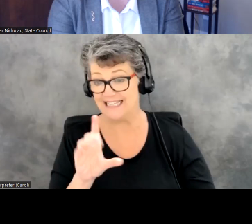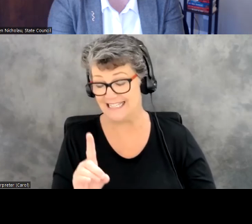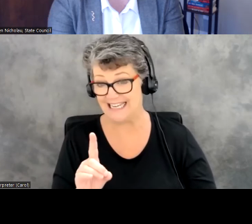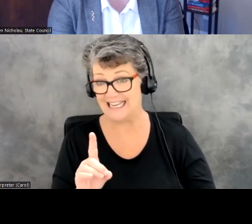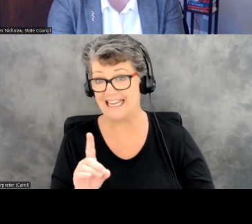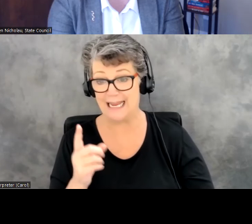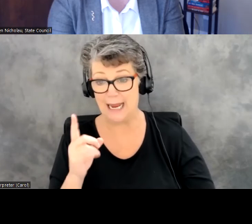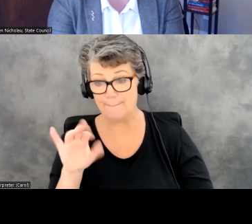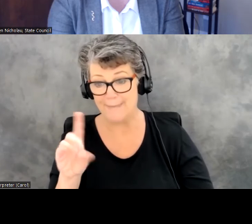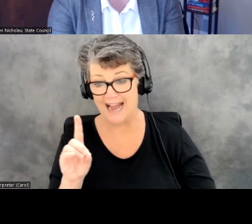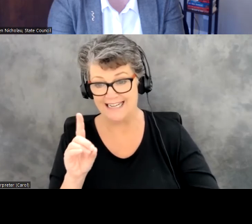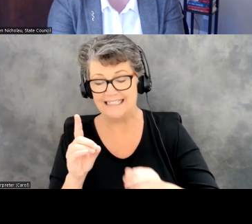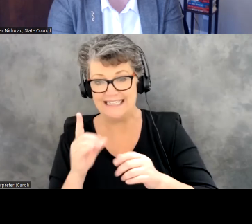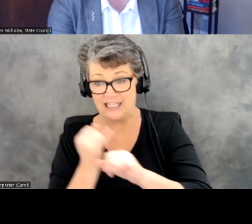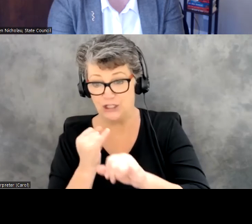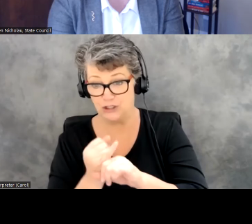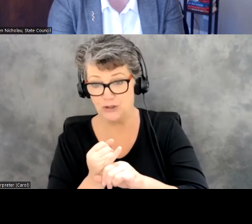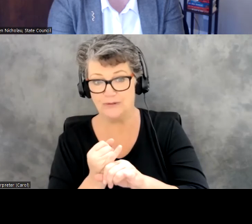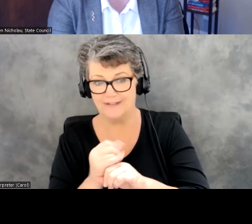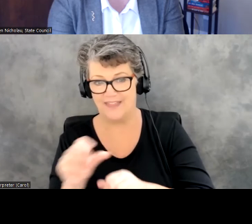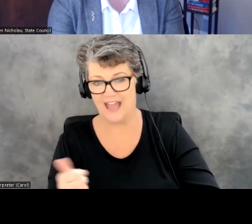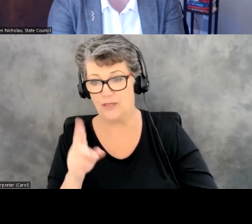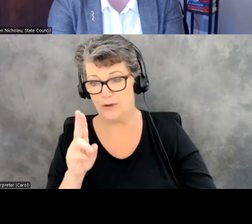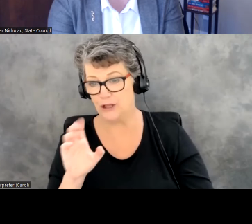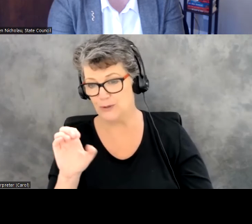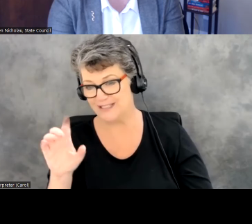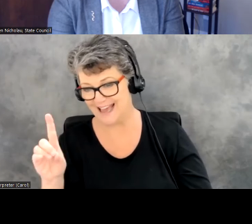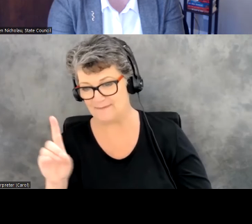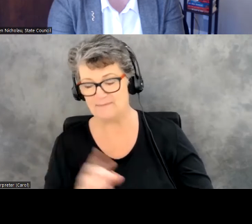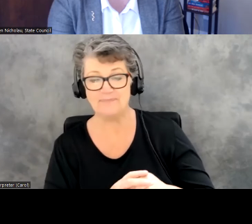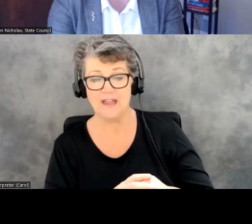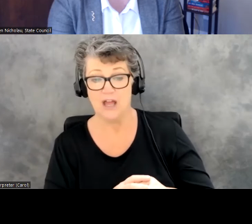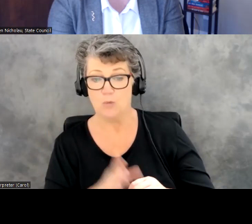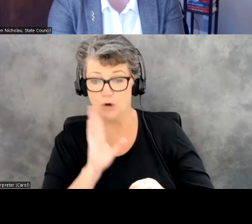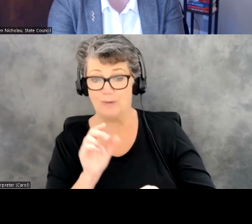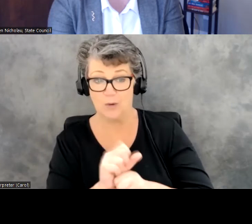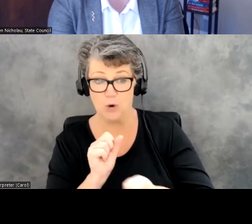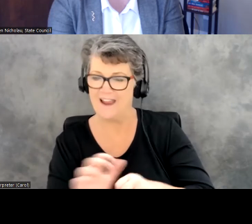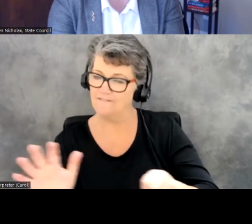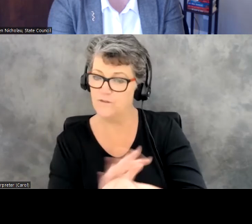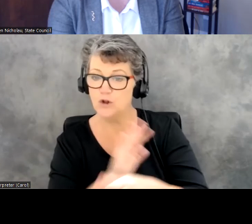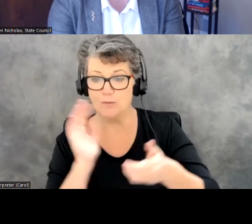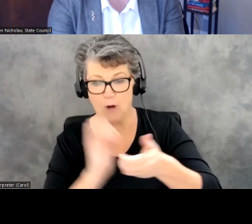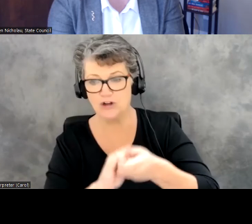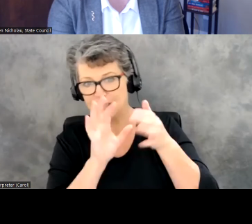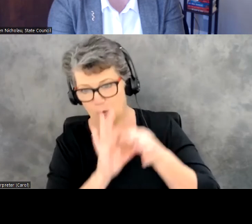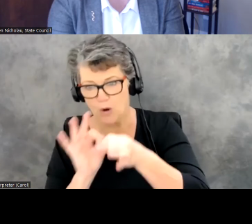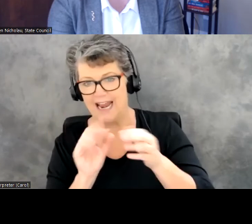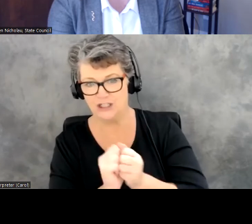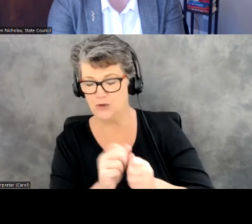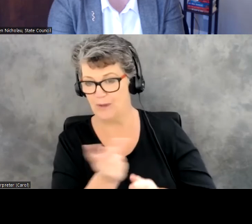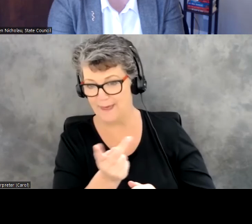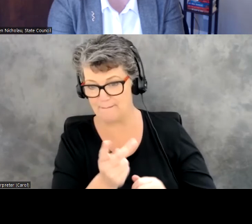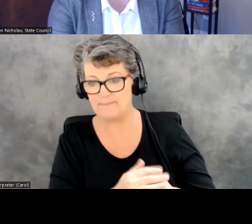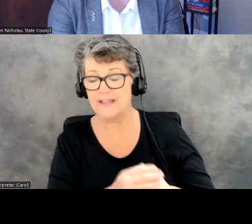Davis Mind Institute, the other you said. So we will be working in full partnership and coordination with them